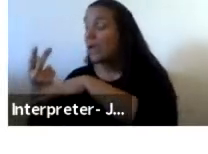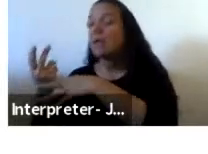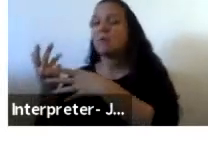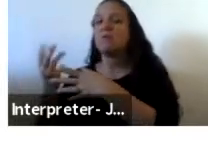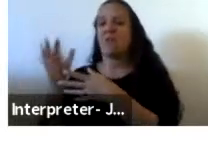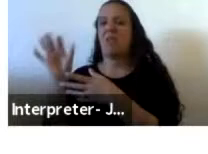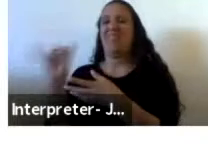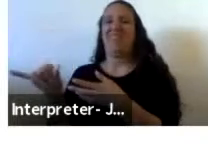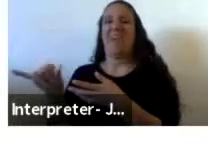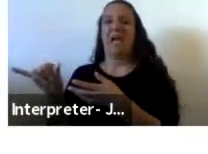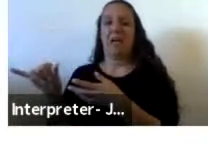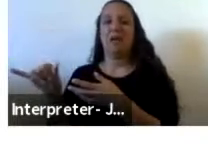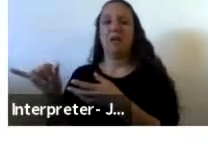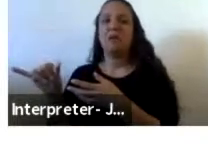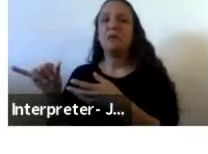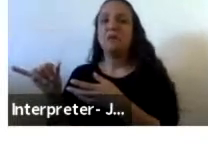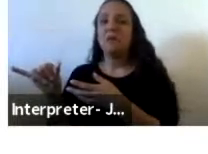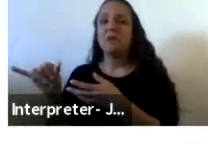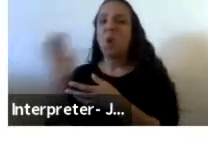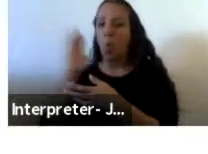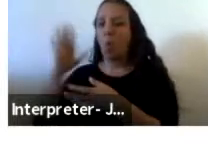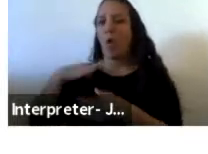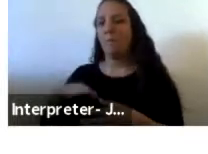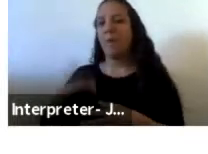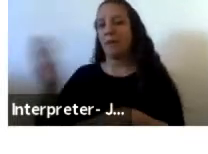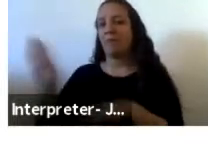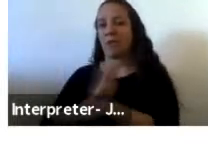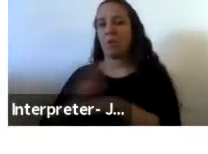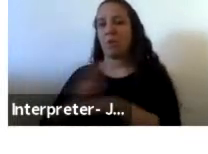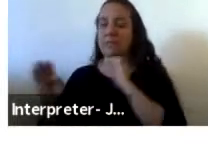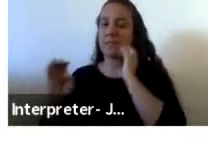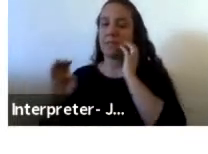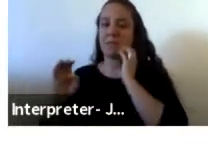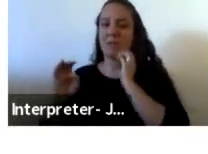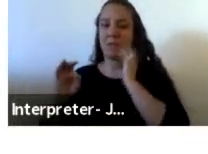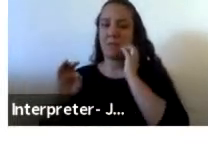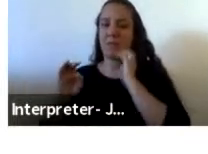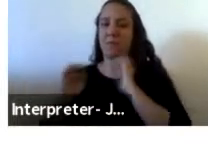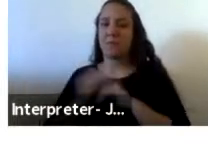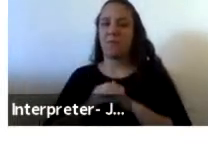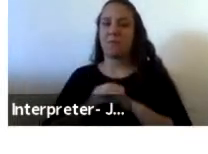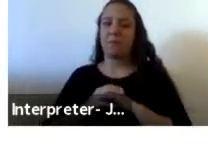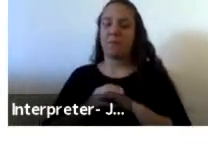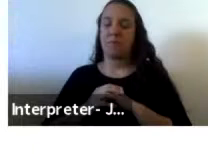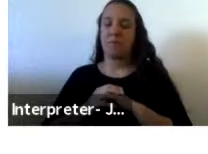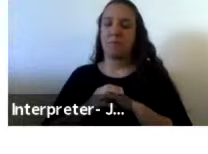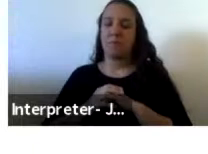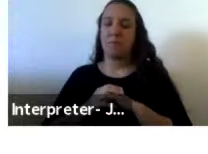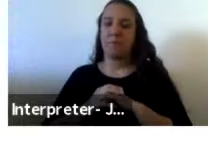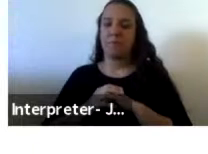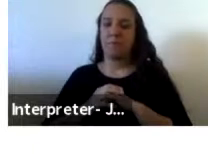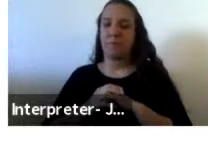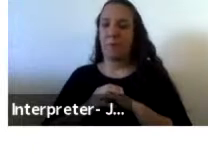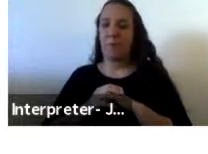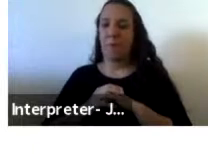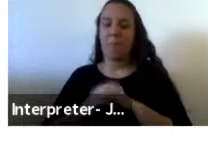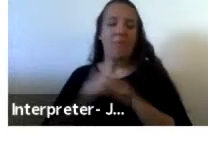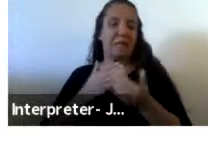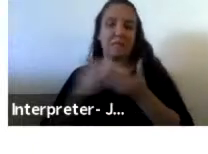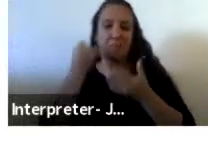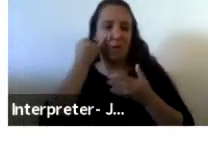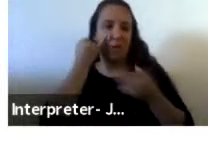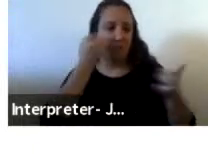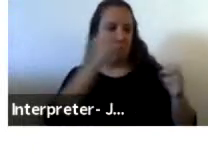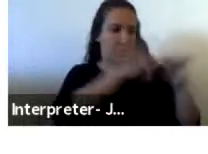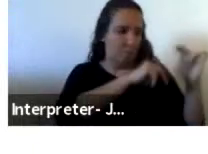things that actually will benefit your business. Either as a e-commerce or brick and click. But if